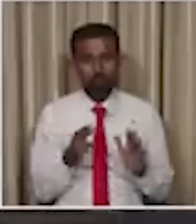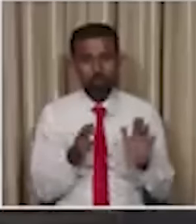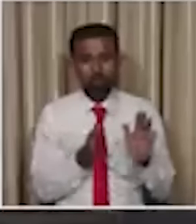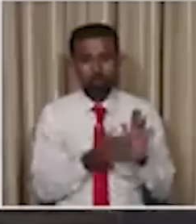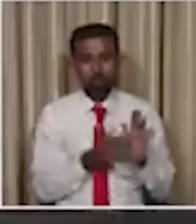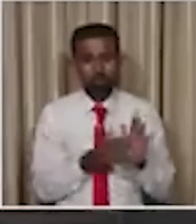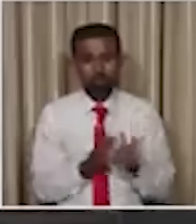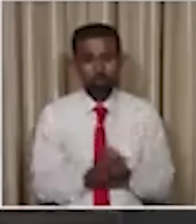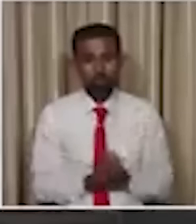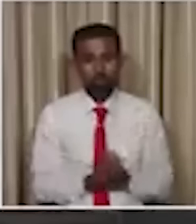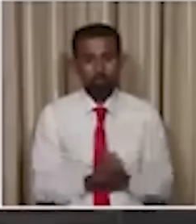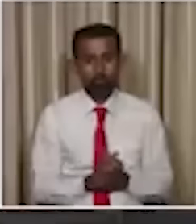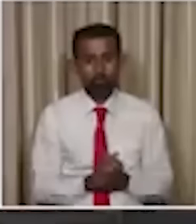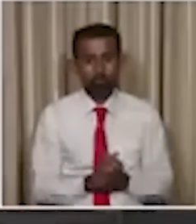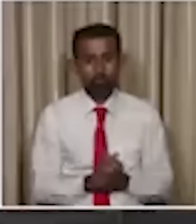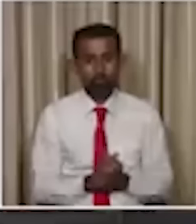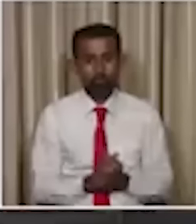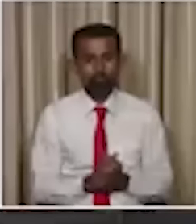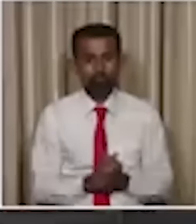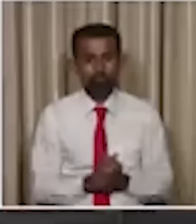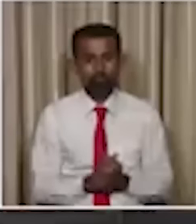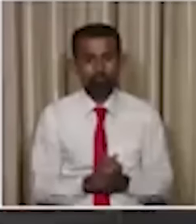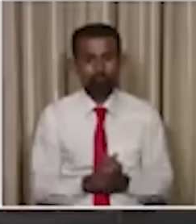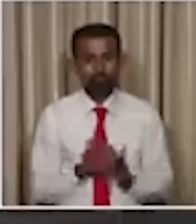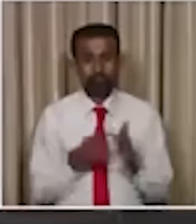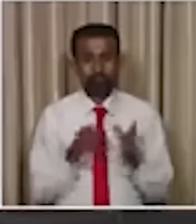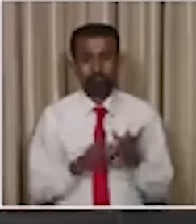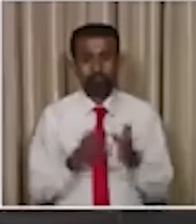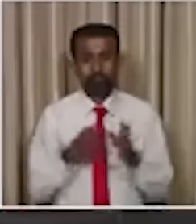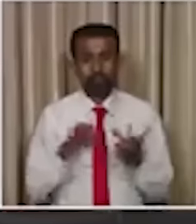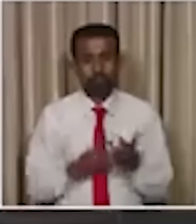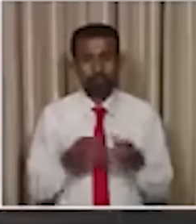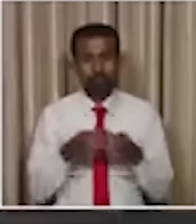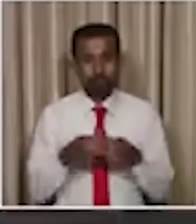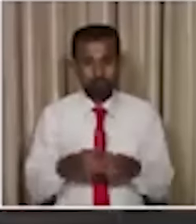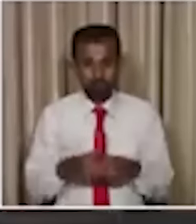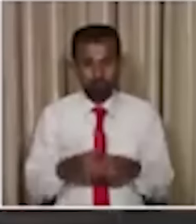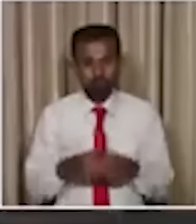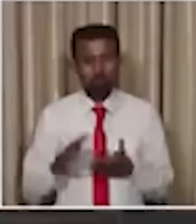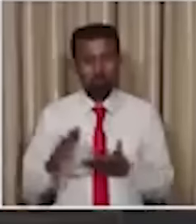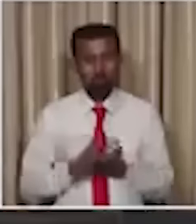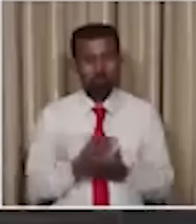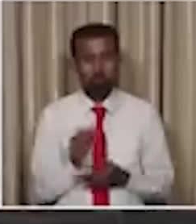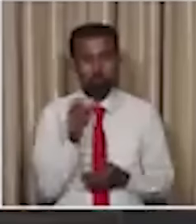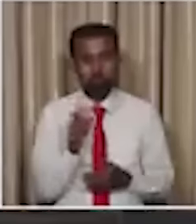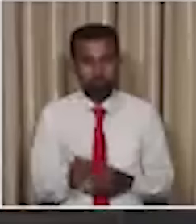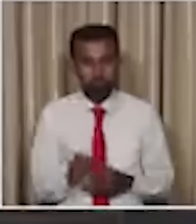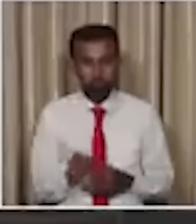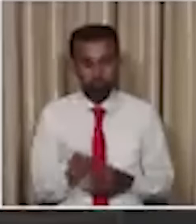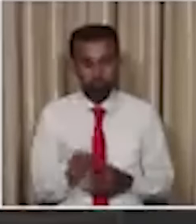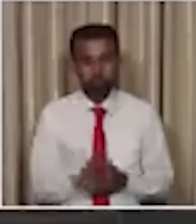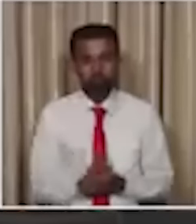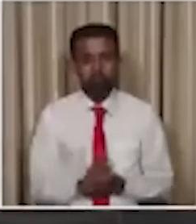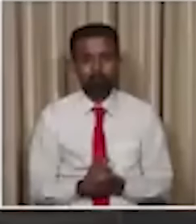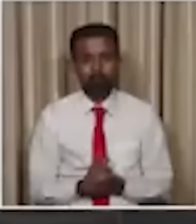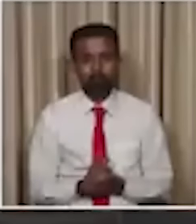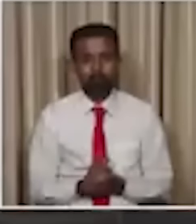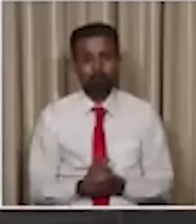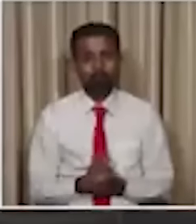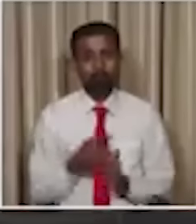emir for the group of ISIS supporters that called itself ISIS in Sri